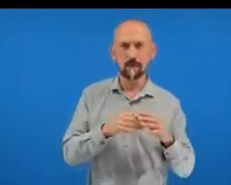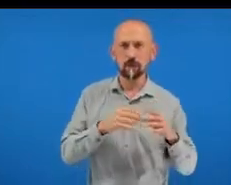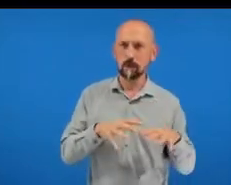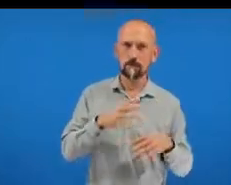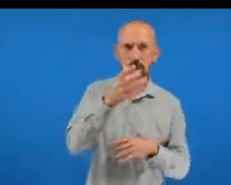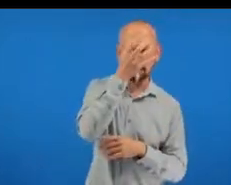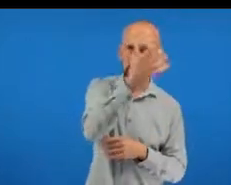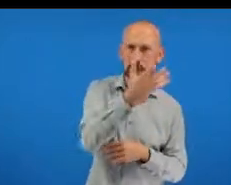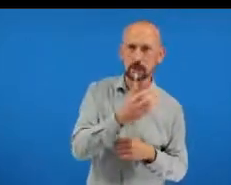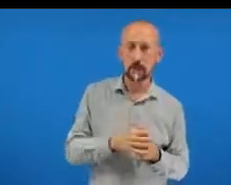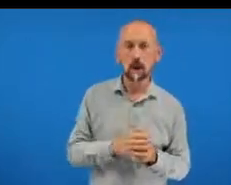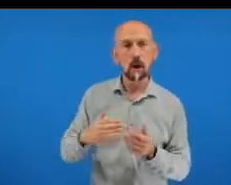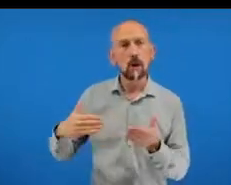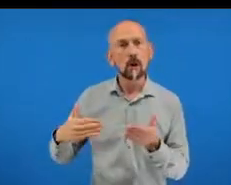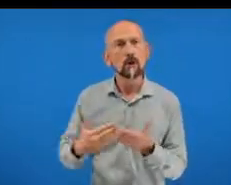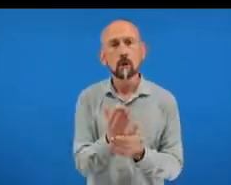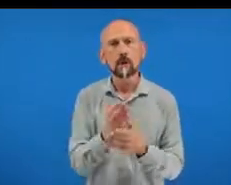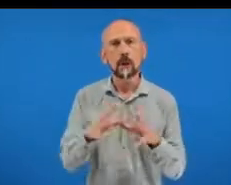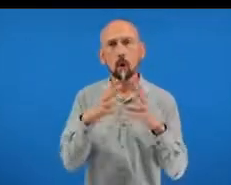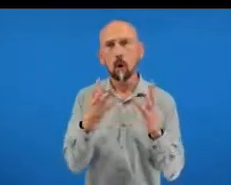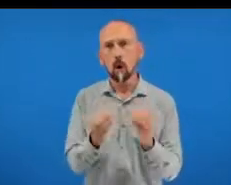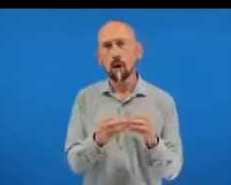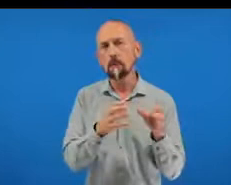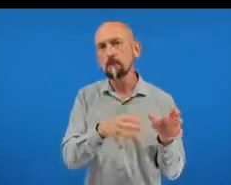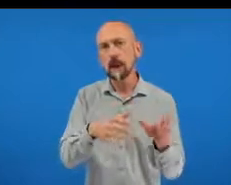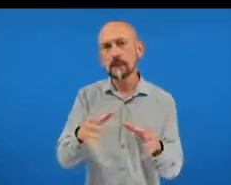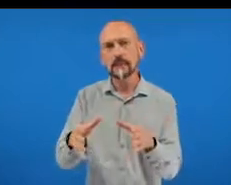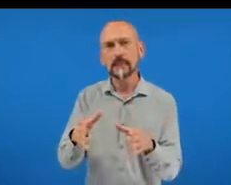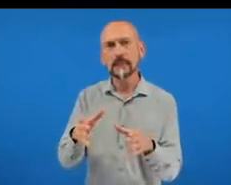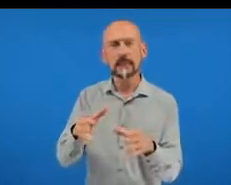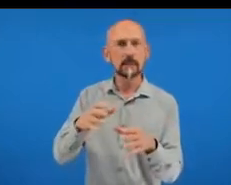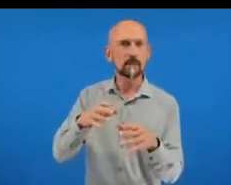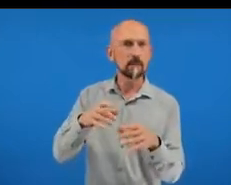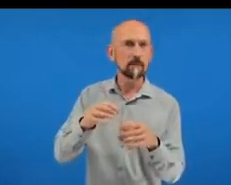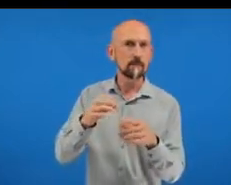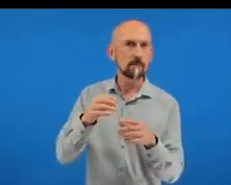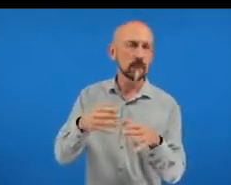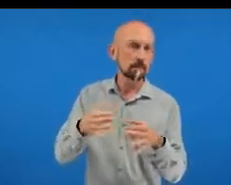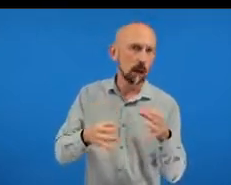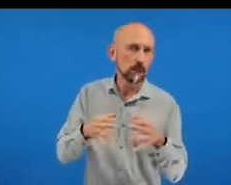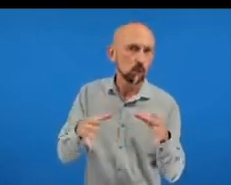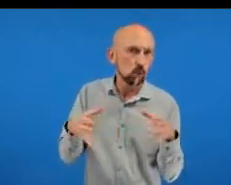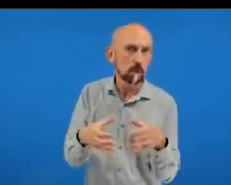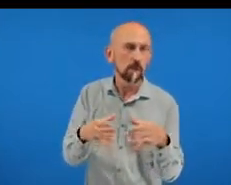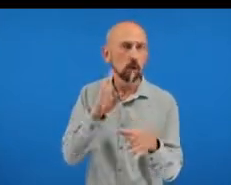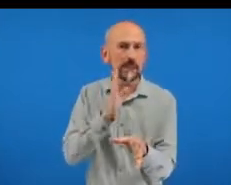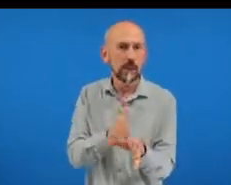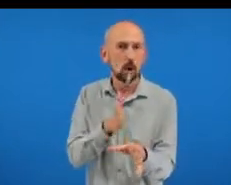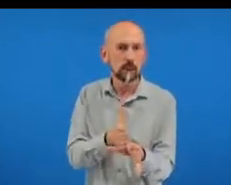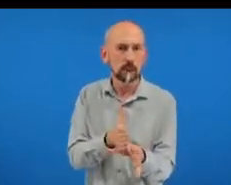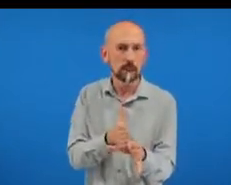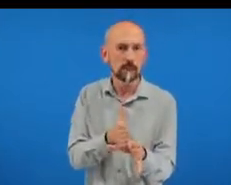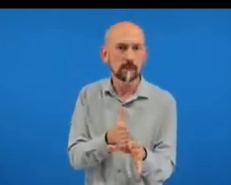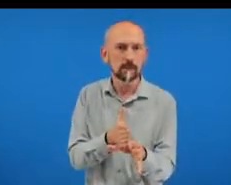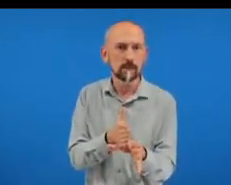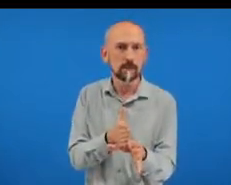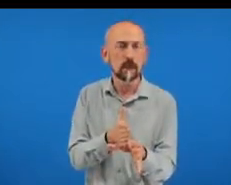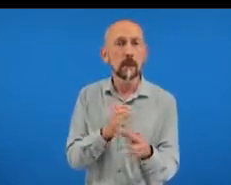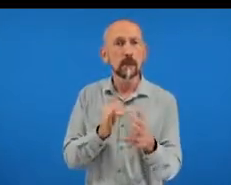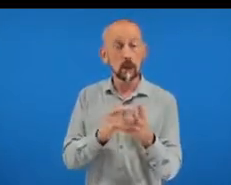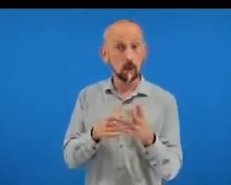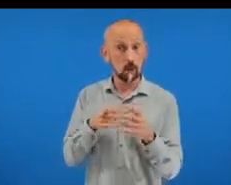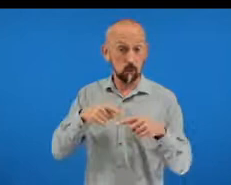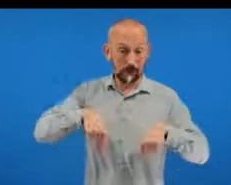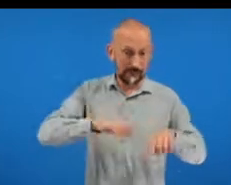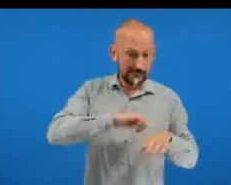Group for Psychology, which we set up and which they provide the Secretariat for. And